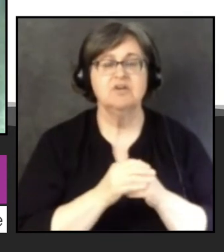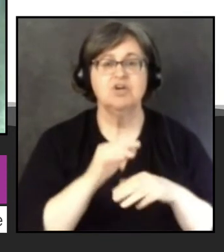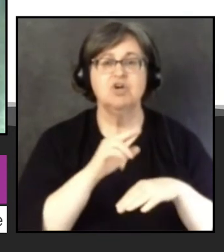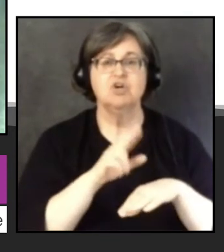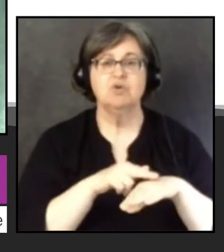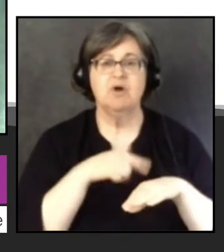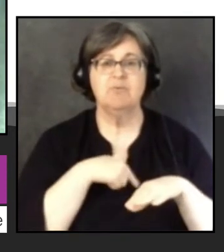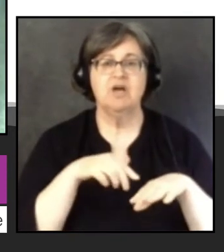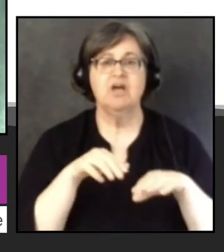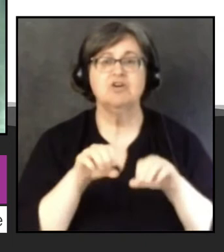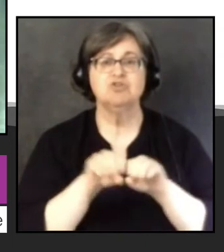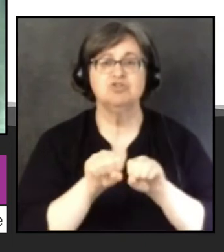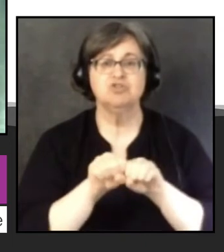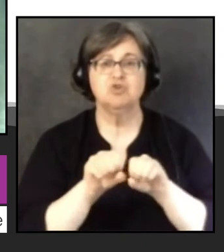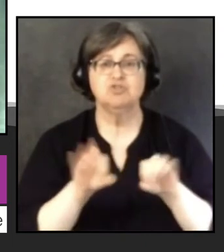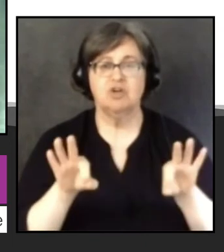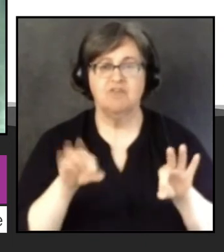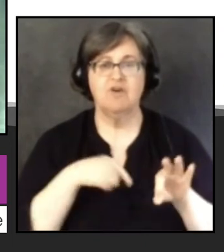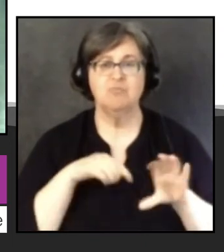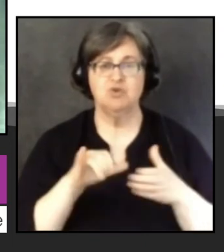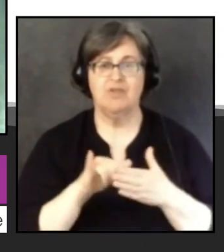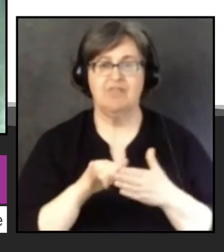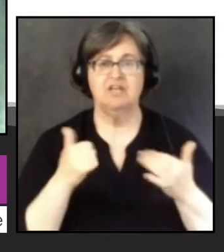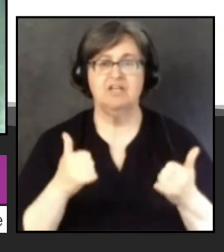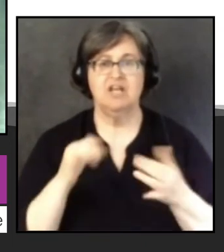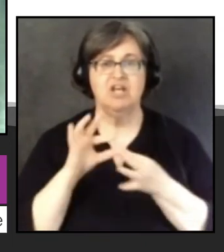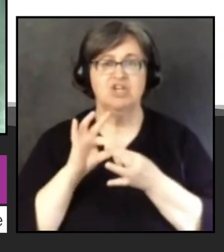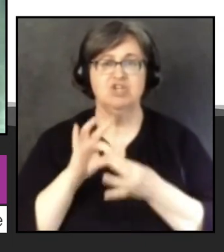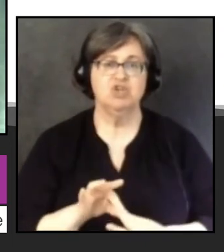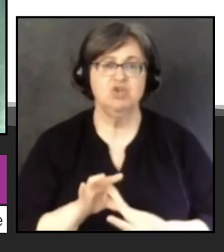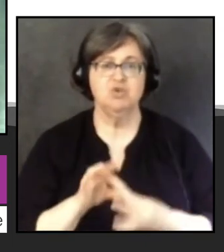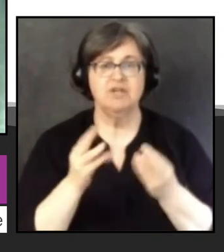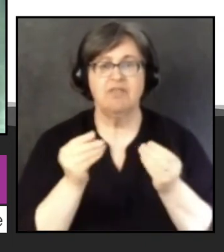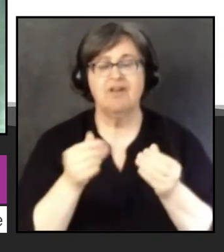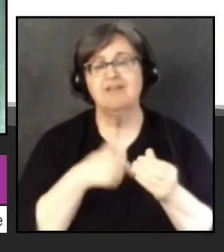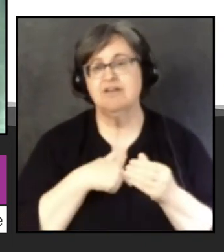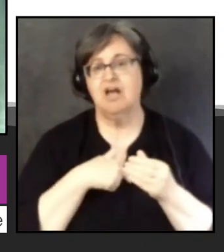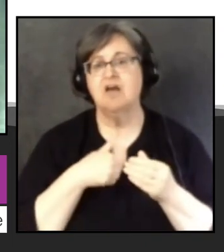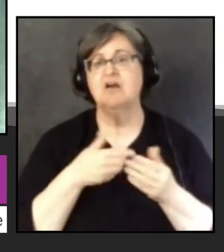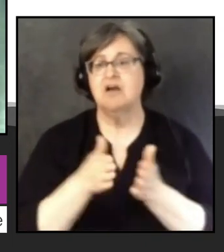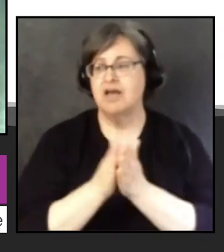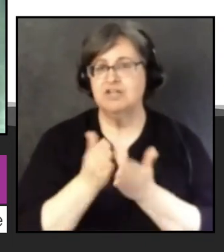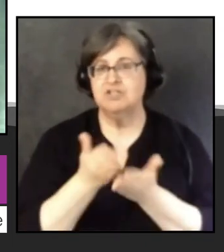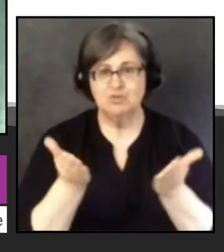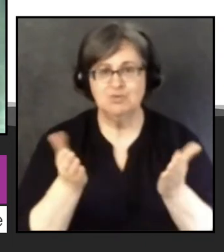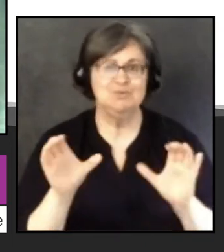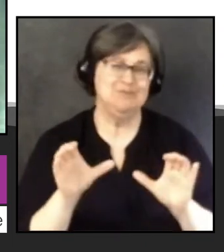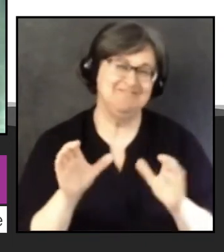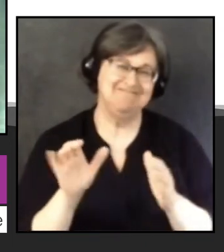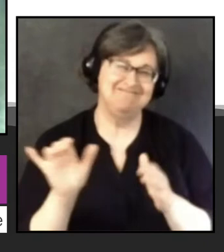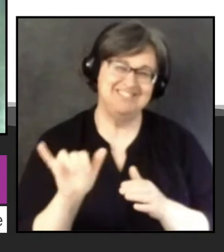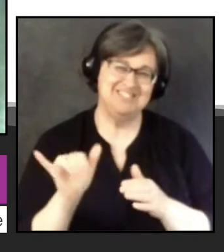in this moment, which I am doing now, to get connected to the land. I invite you to do the same. Thank you.